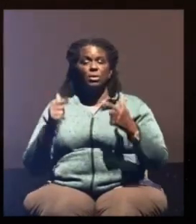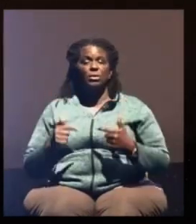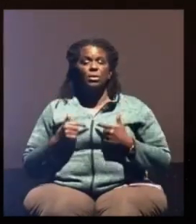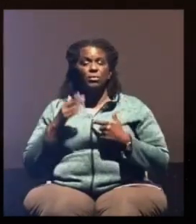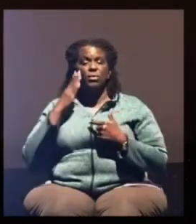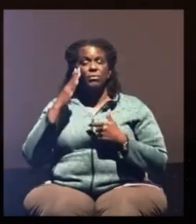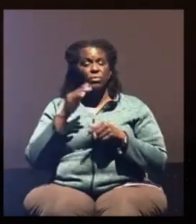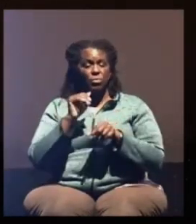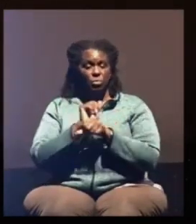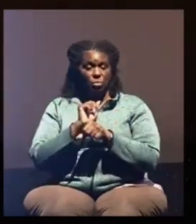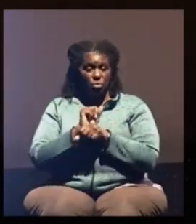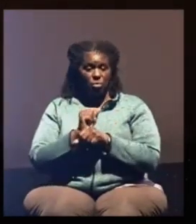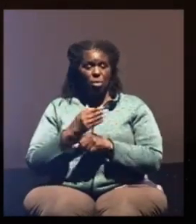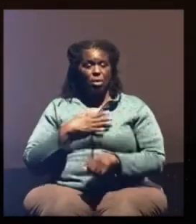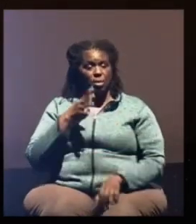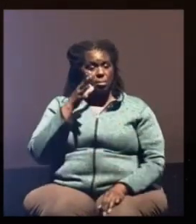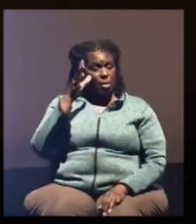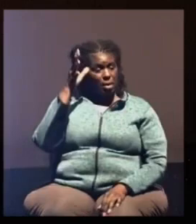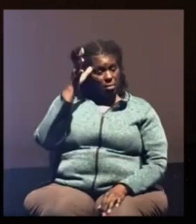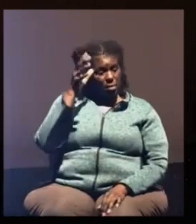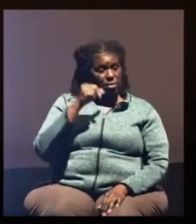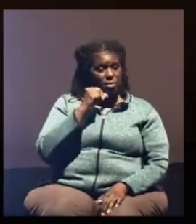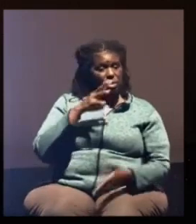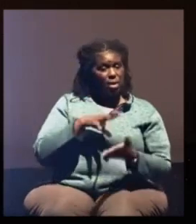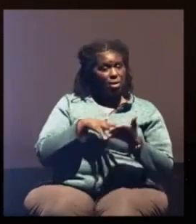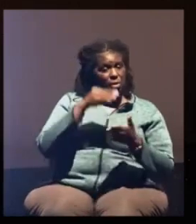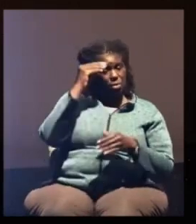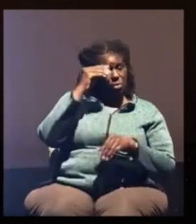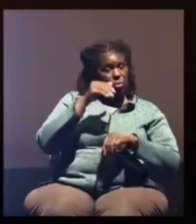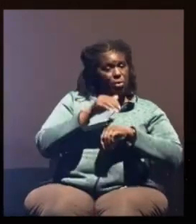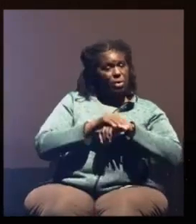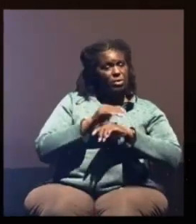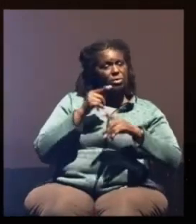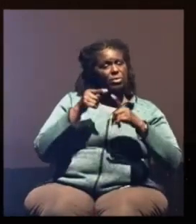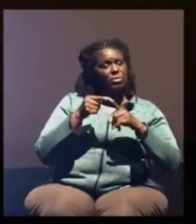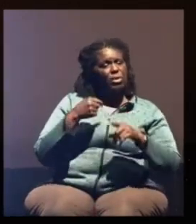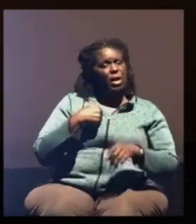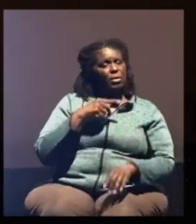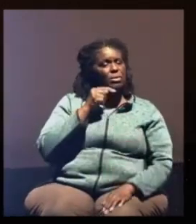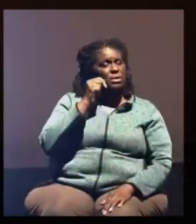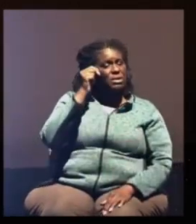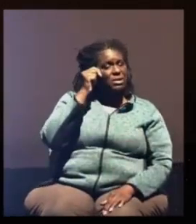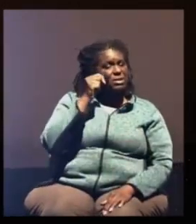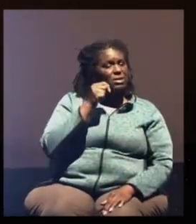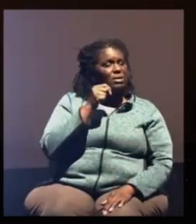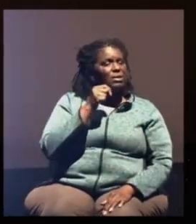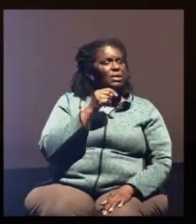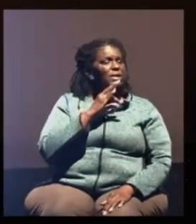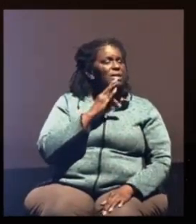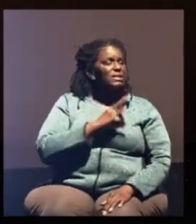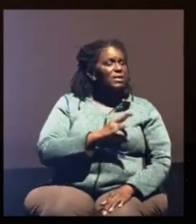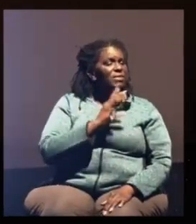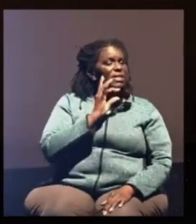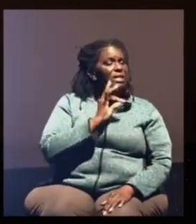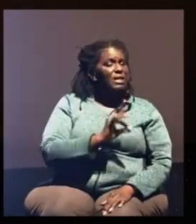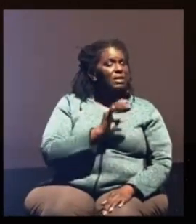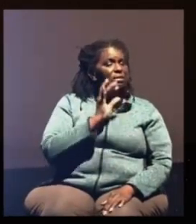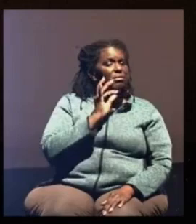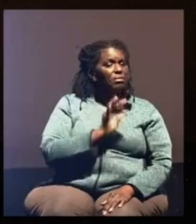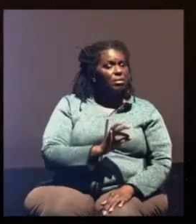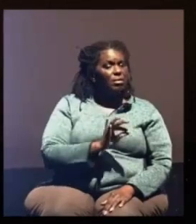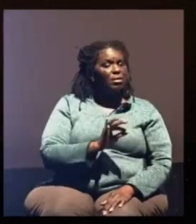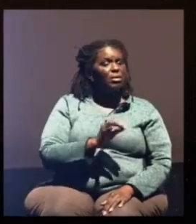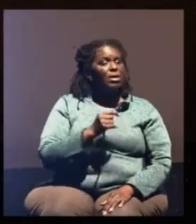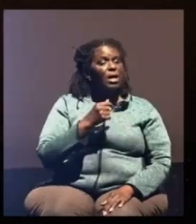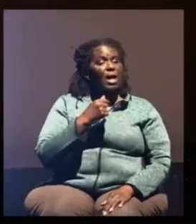career. My parents didn't learn English until I was about a teenager. When I was about 7, 8, and 9 years old, I